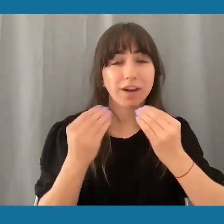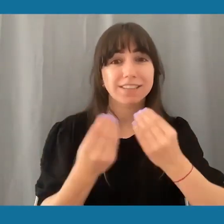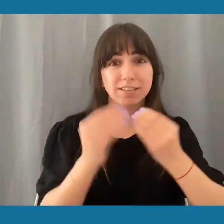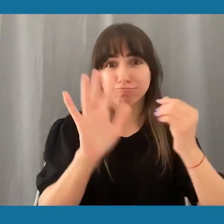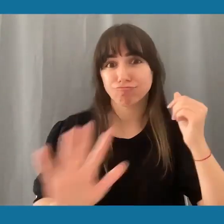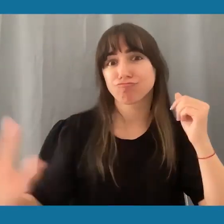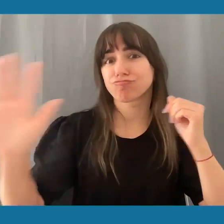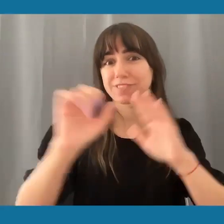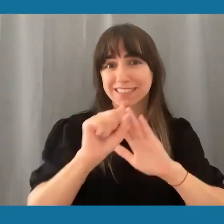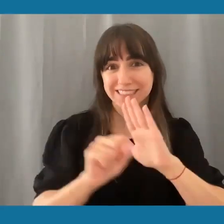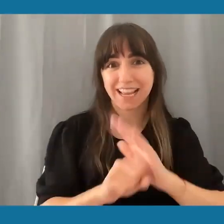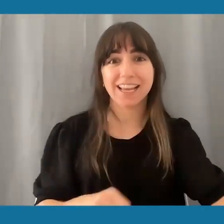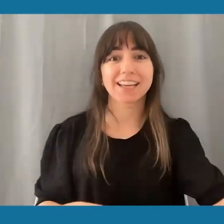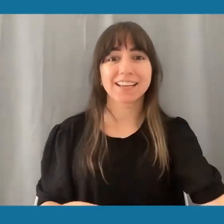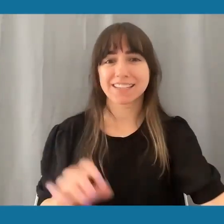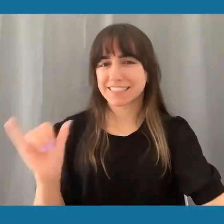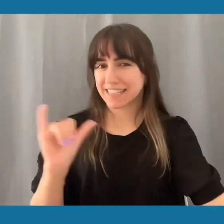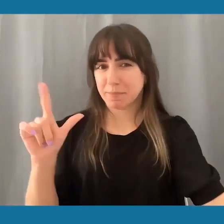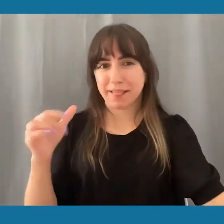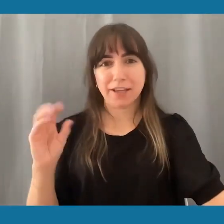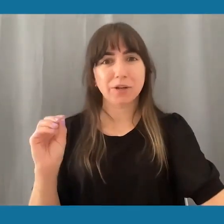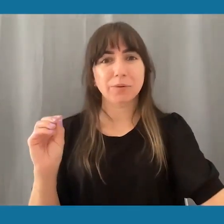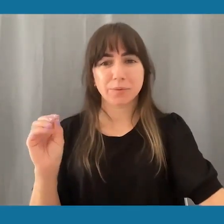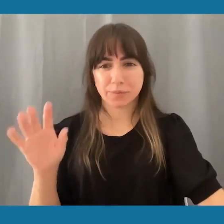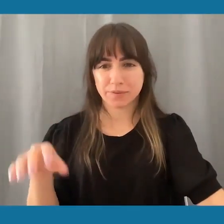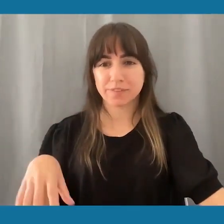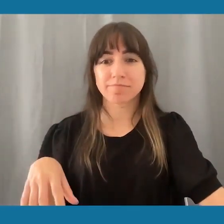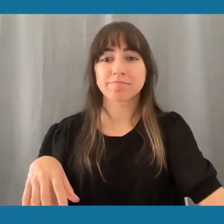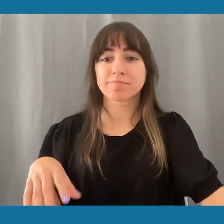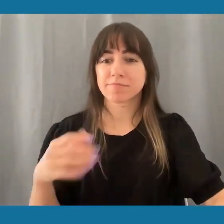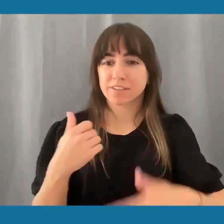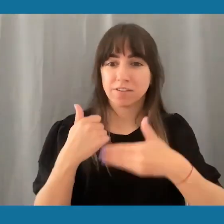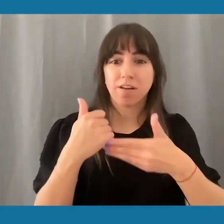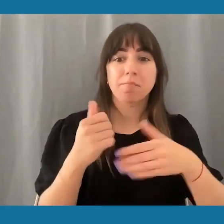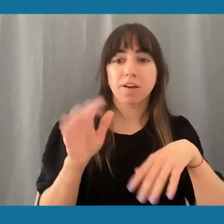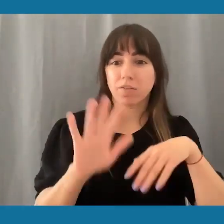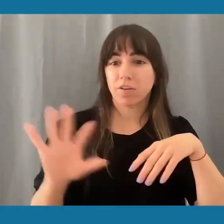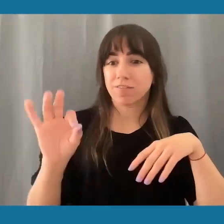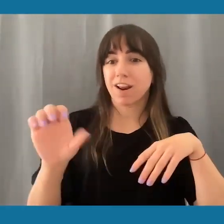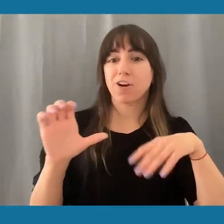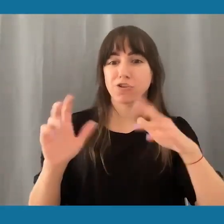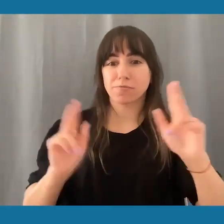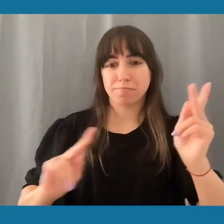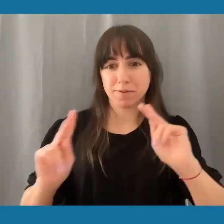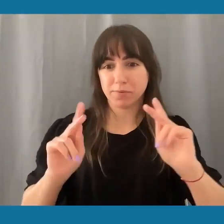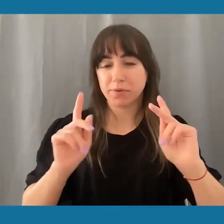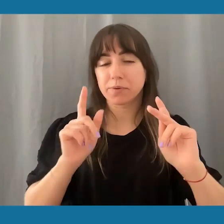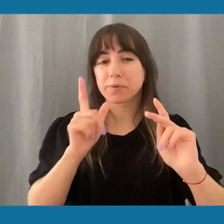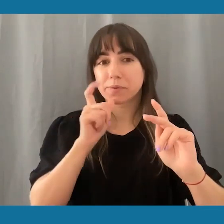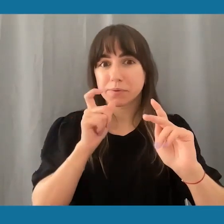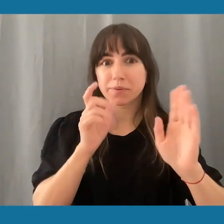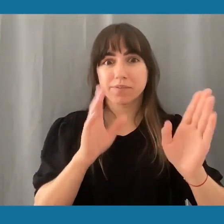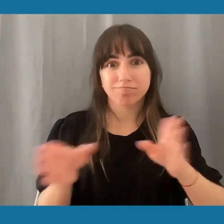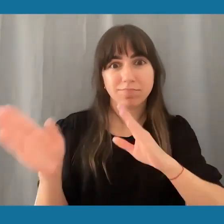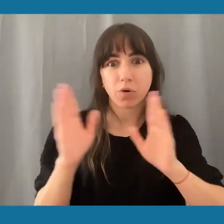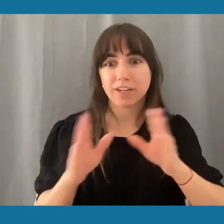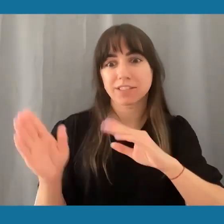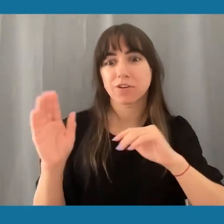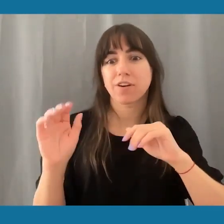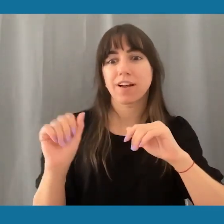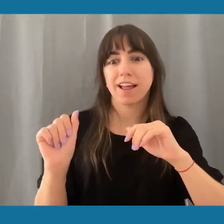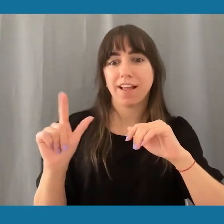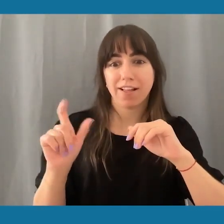Leo's, serving combined close to 900 individuals just as an organizational ALR. So it's a great